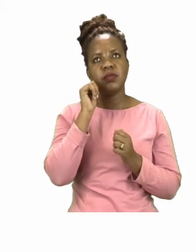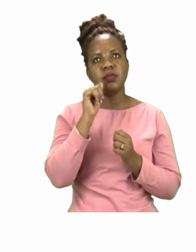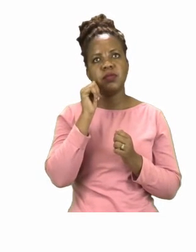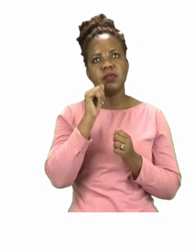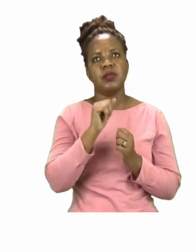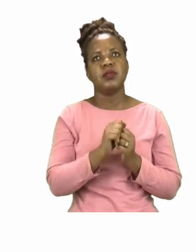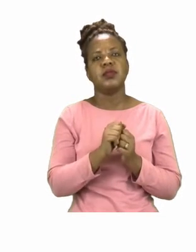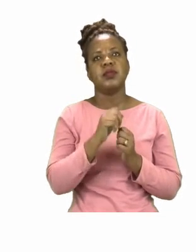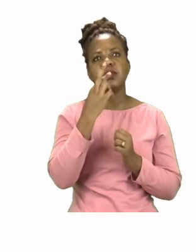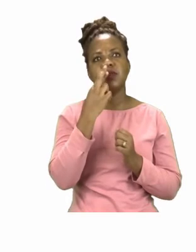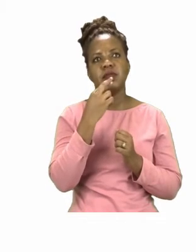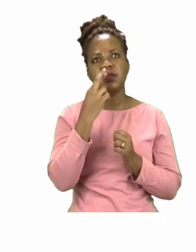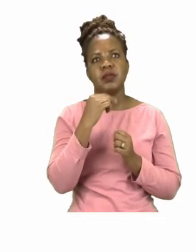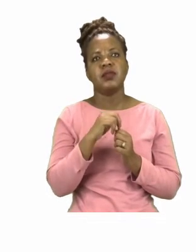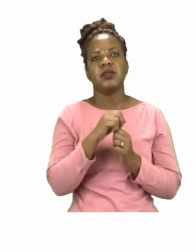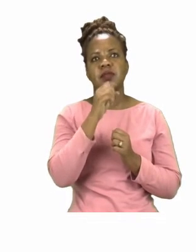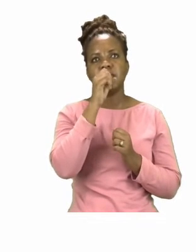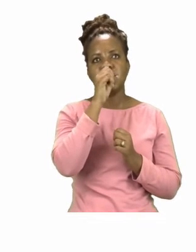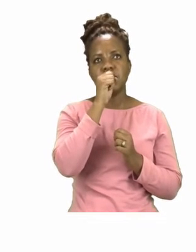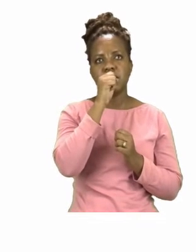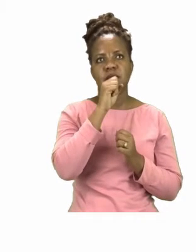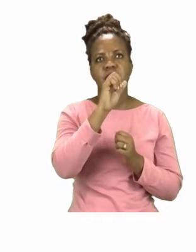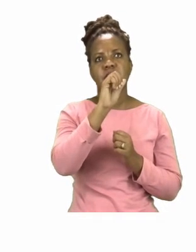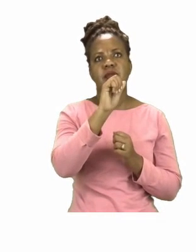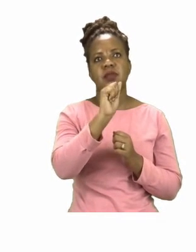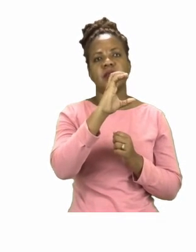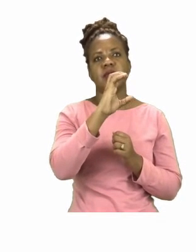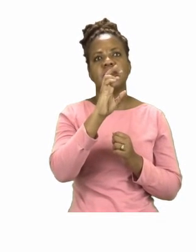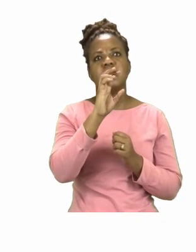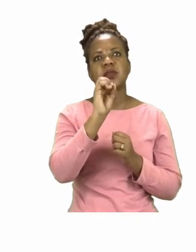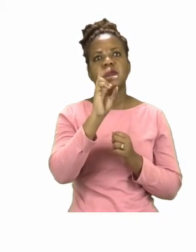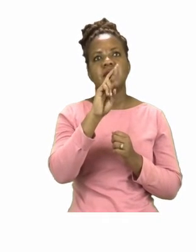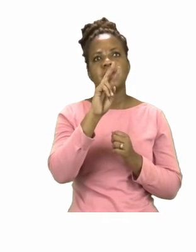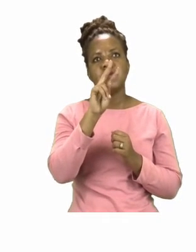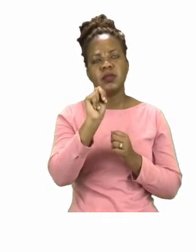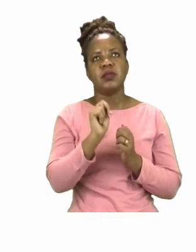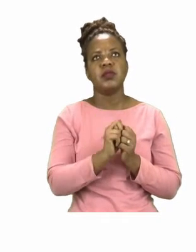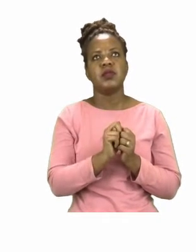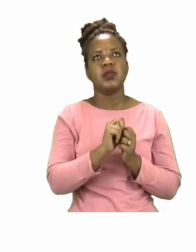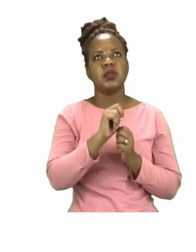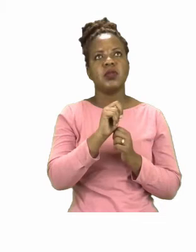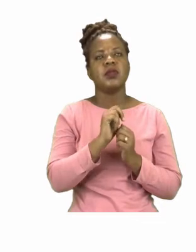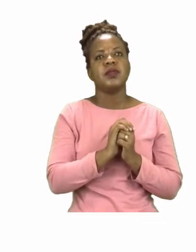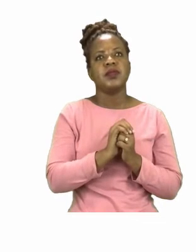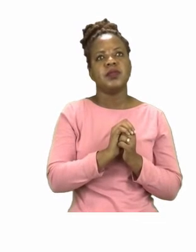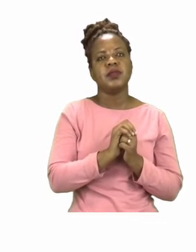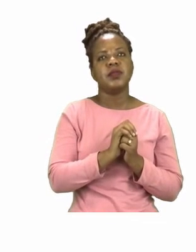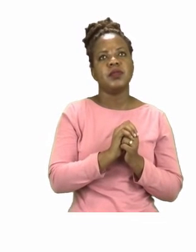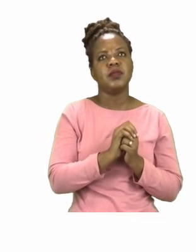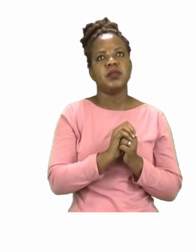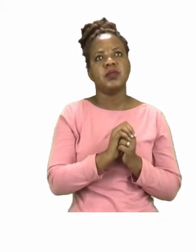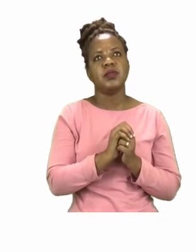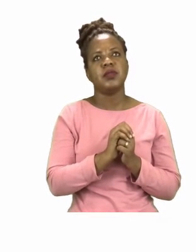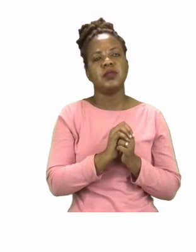words in our jungle full of words. So let us now try and find